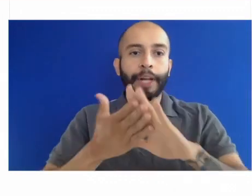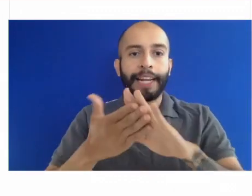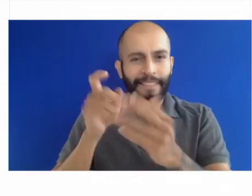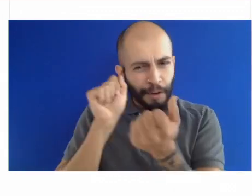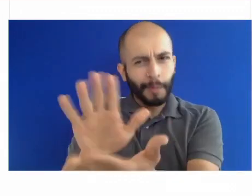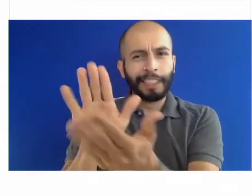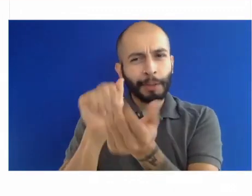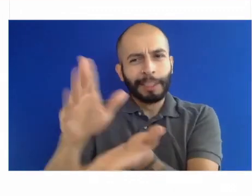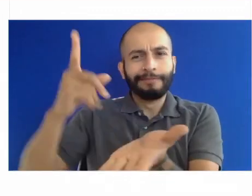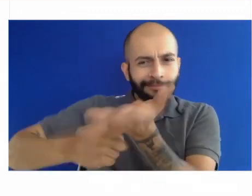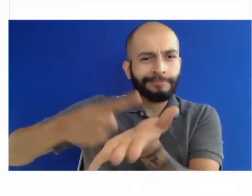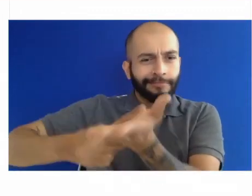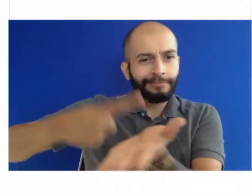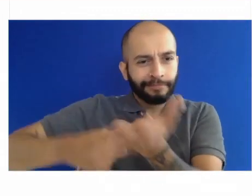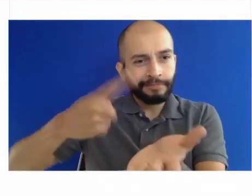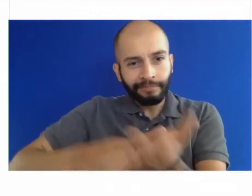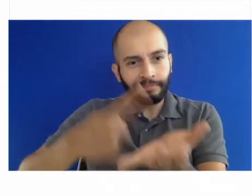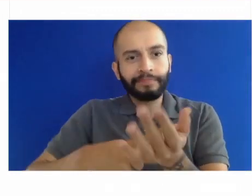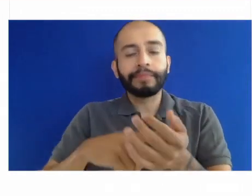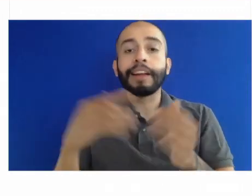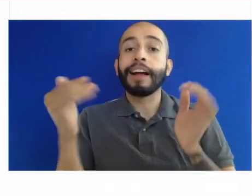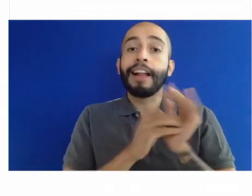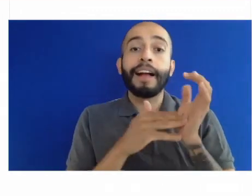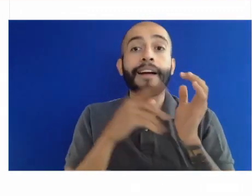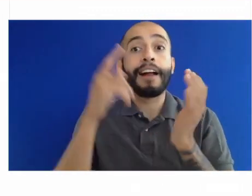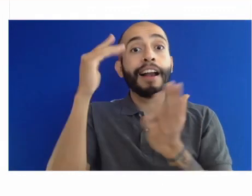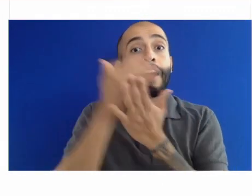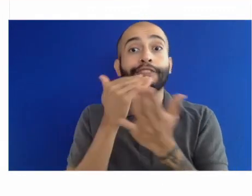other public health threats as well.